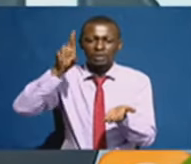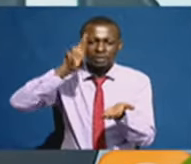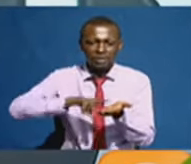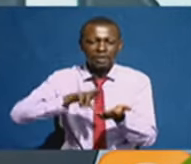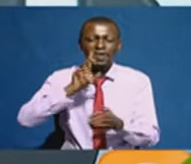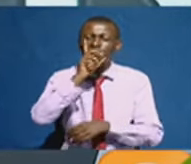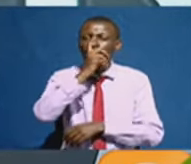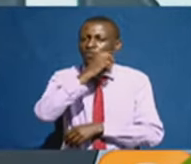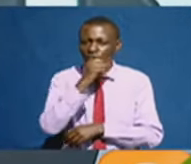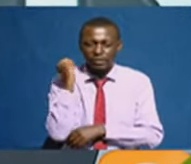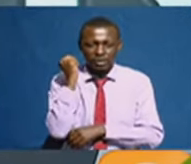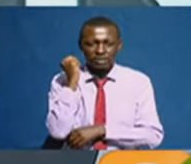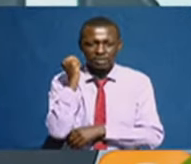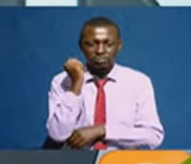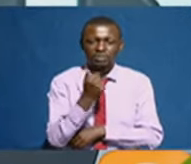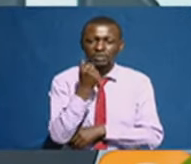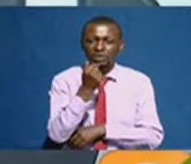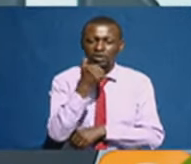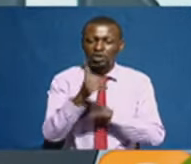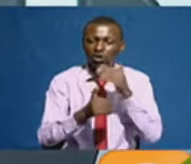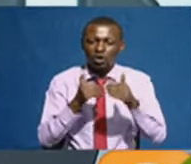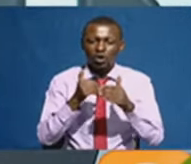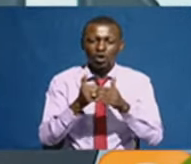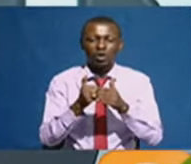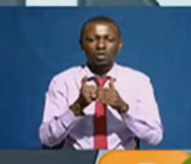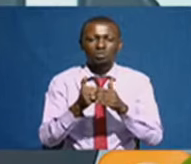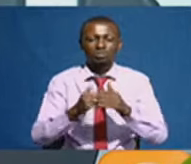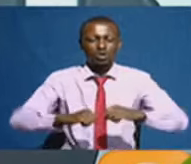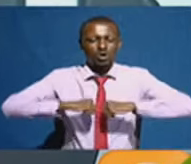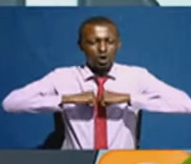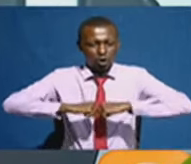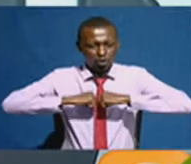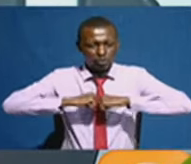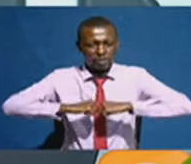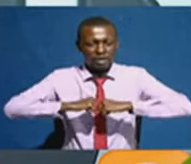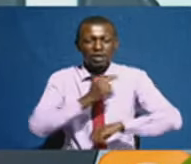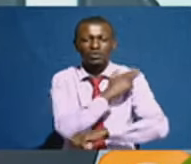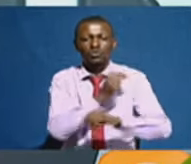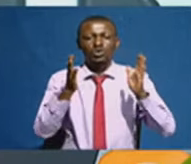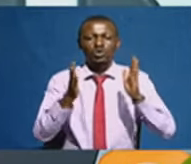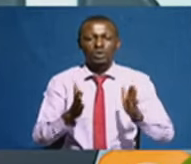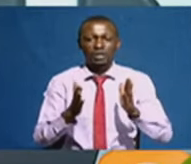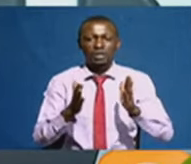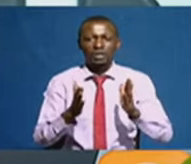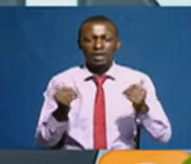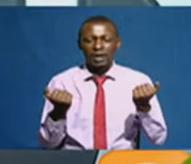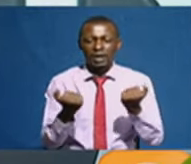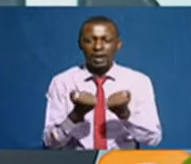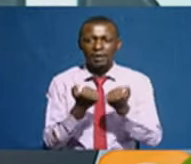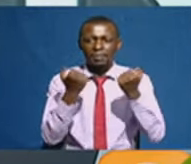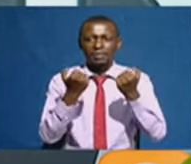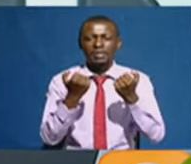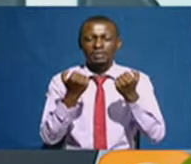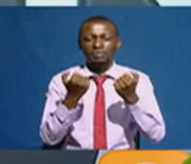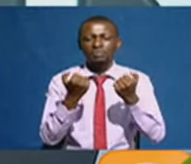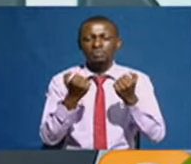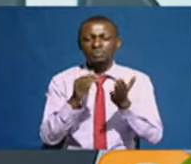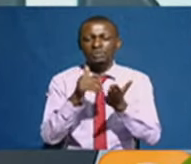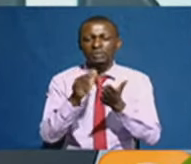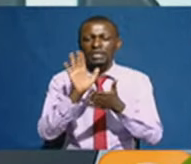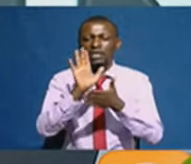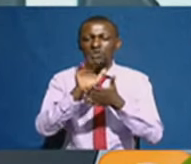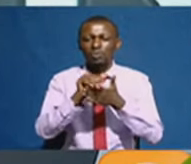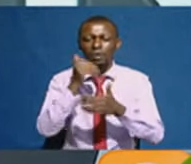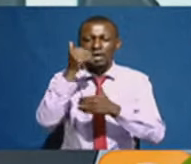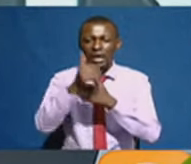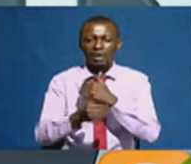says that, you know, all medical officers shall be posted to internship centers not later than 30 days after clearance by their respective boards.